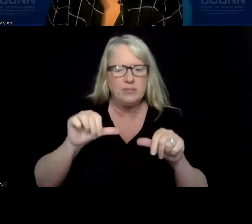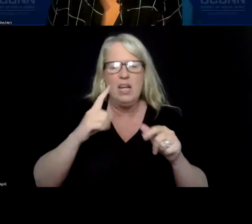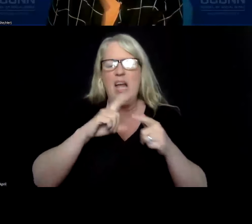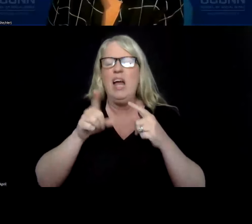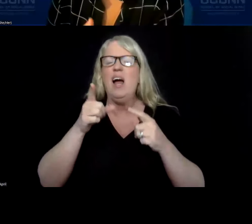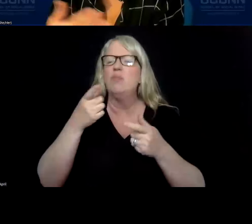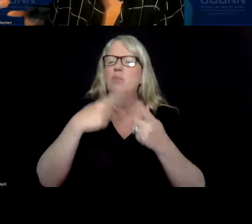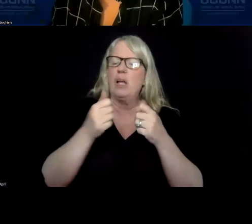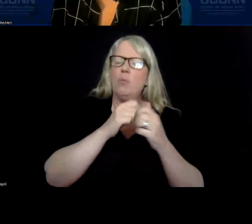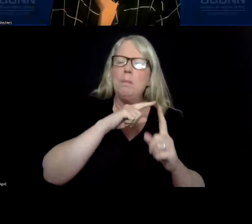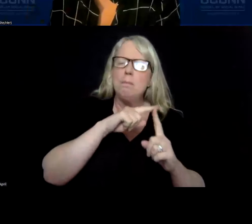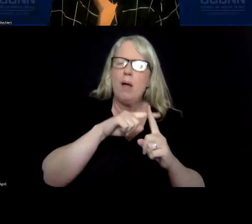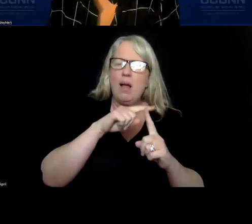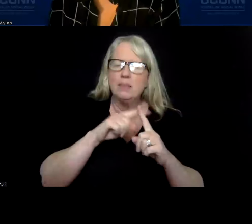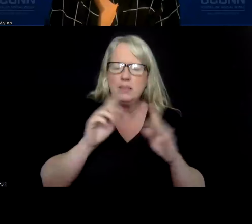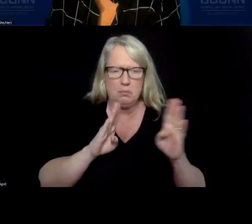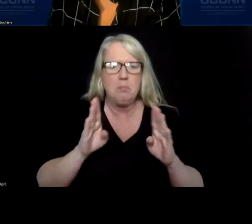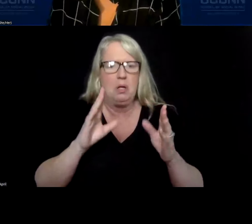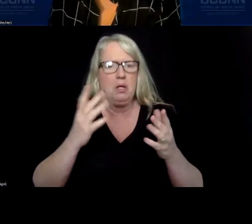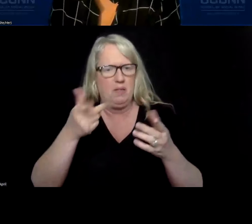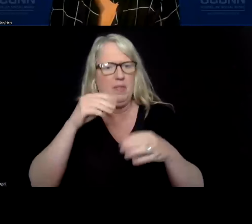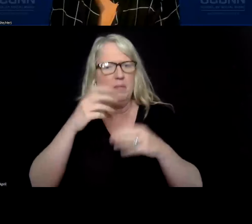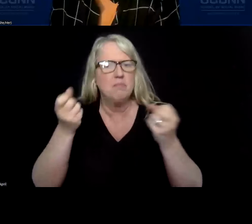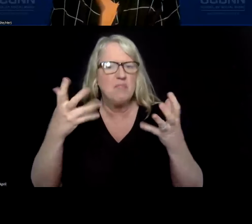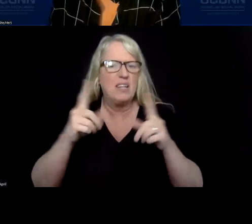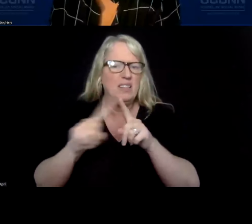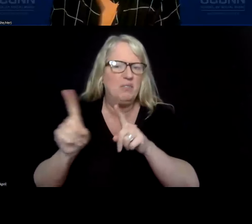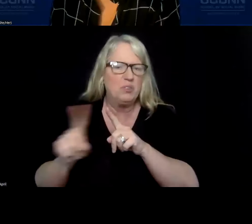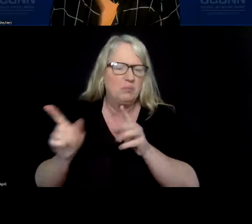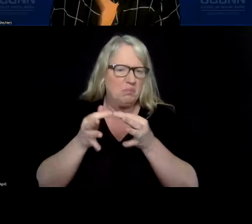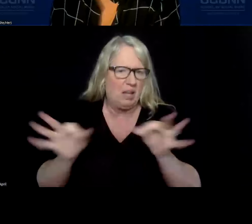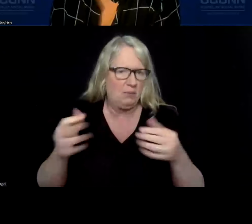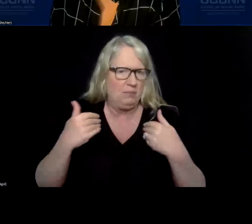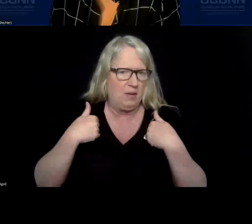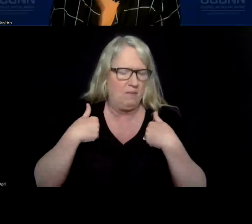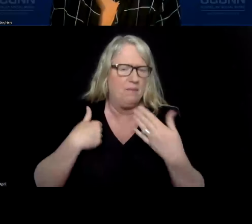positive ones. And these are also available in many languages. Next slide.